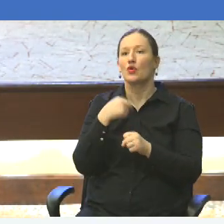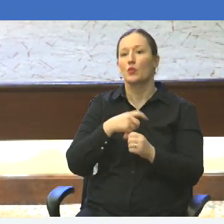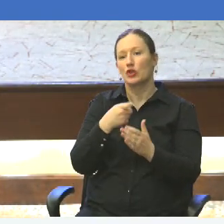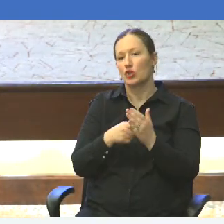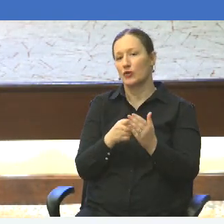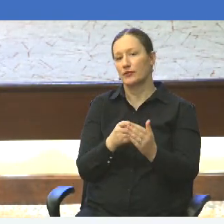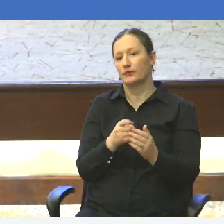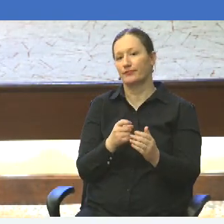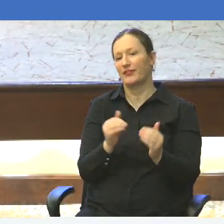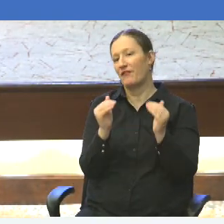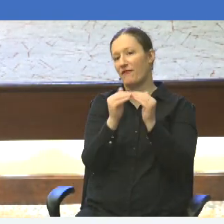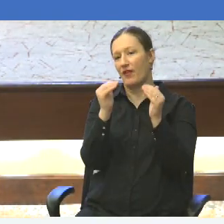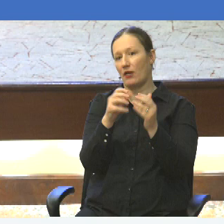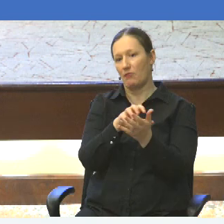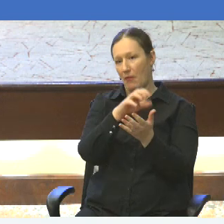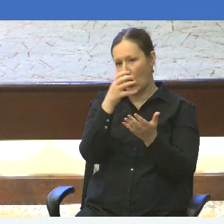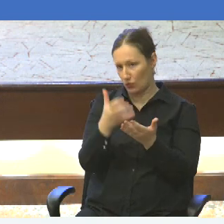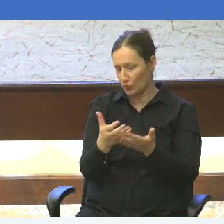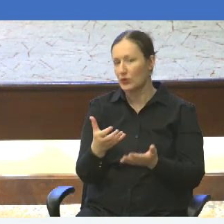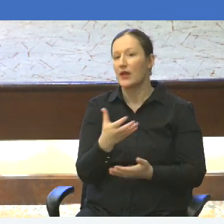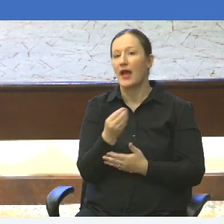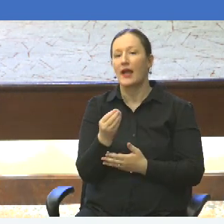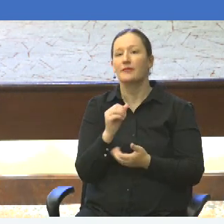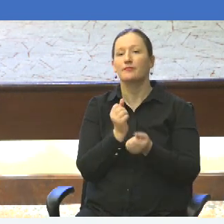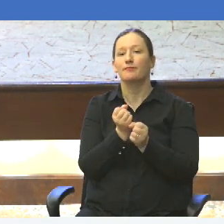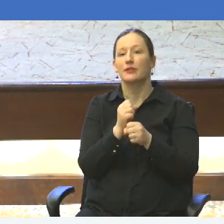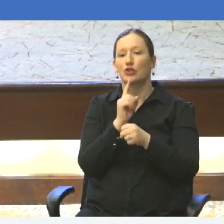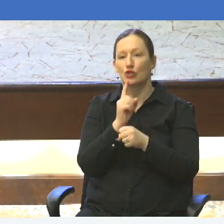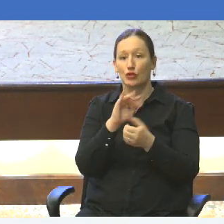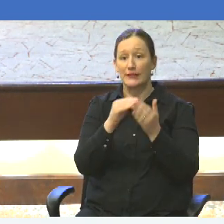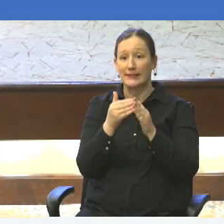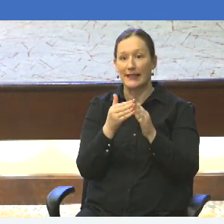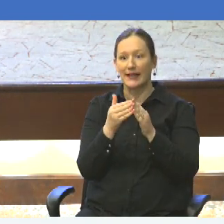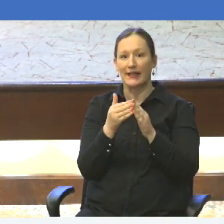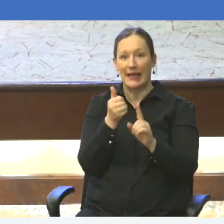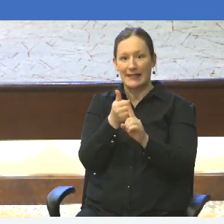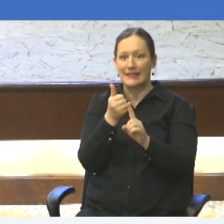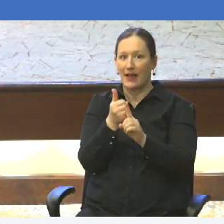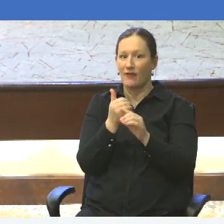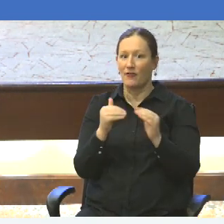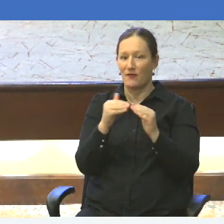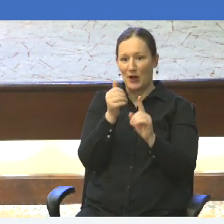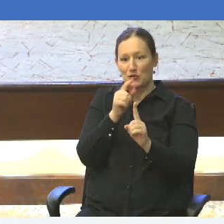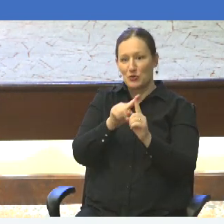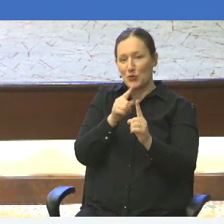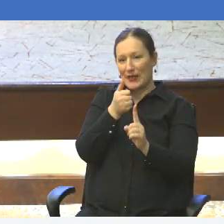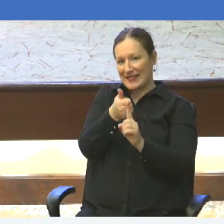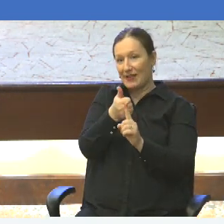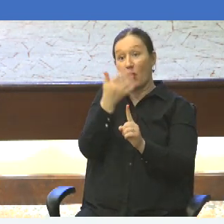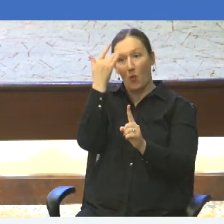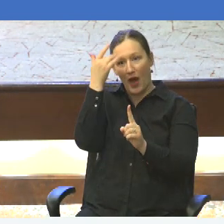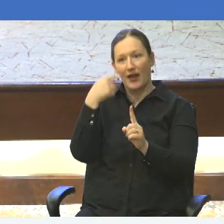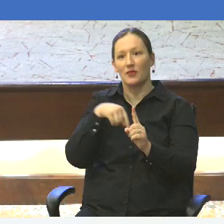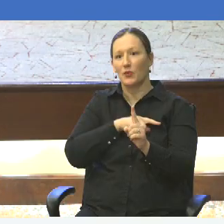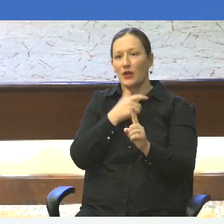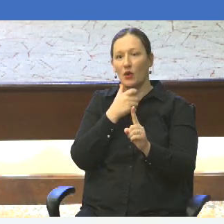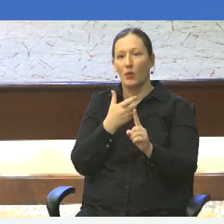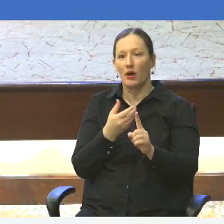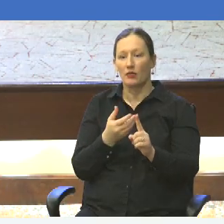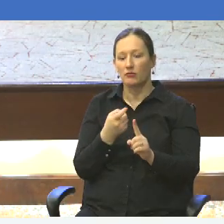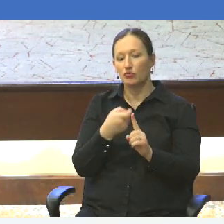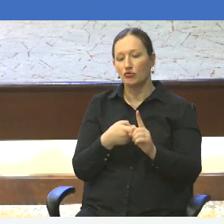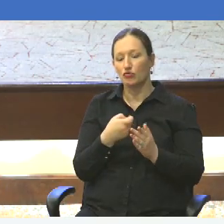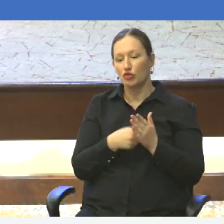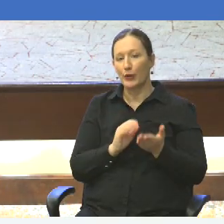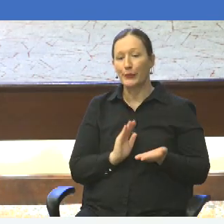forward to ensure the city is being treated or treating itself fairly in the future. Michael, will you maybe